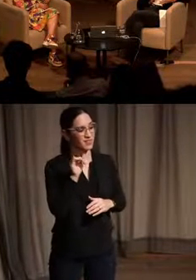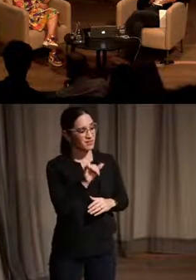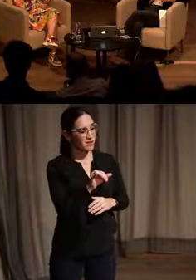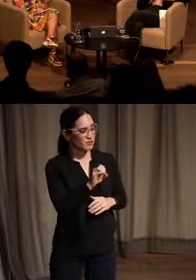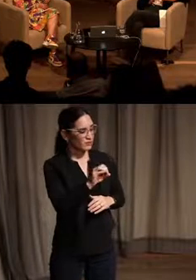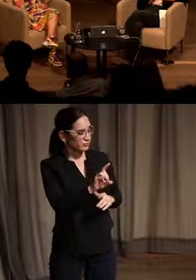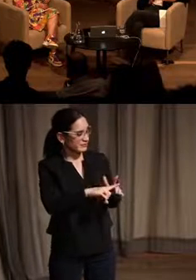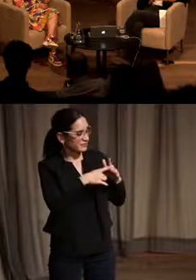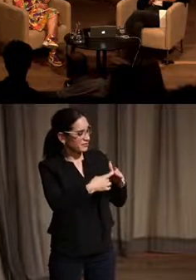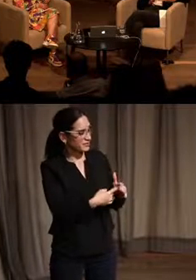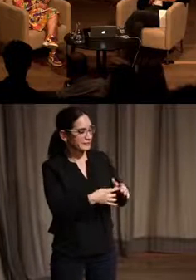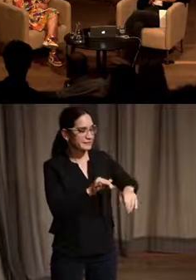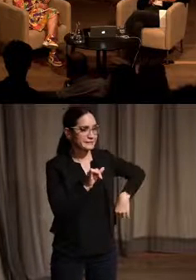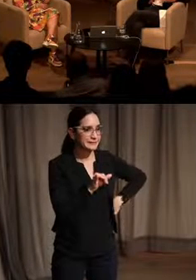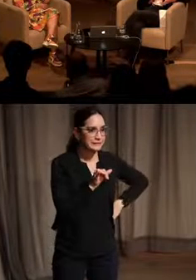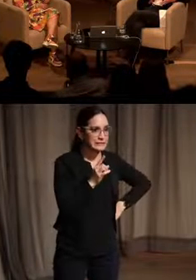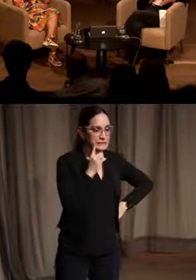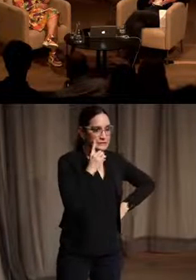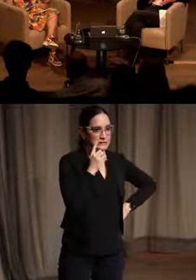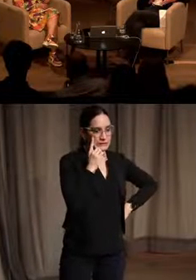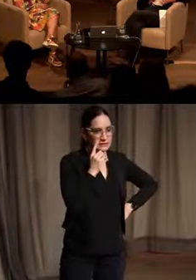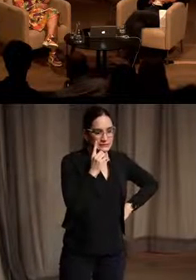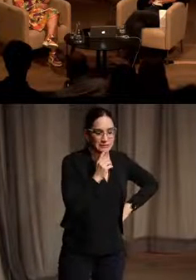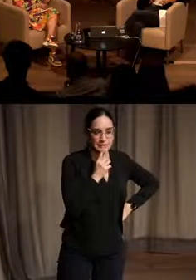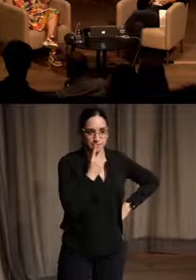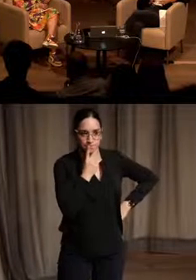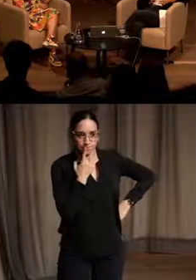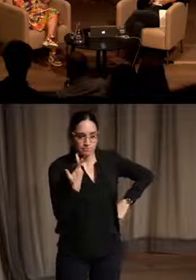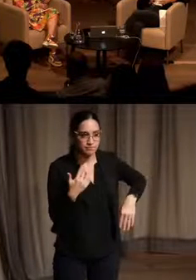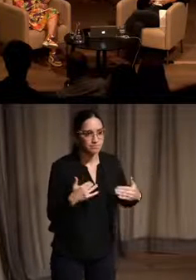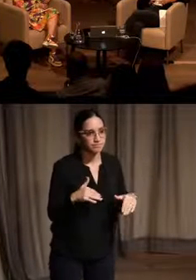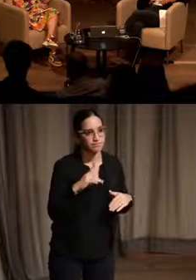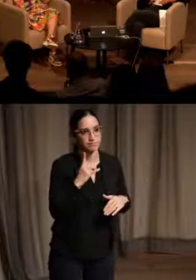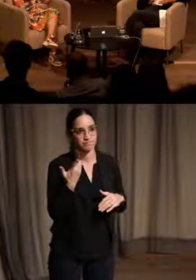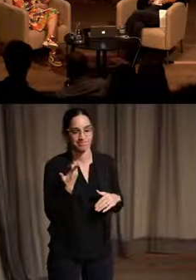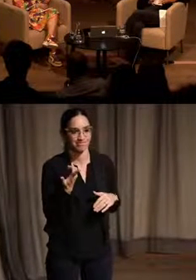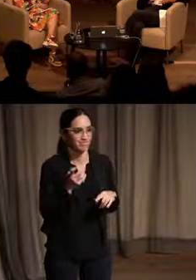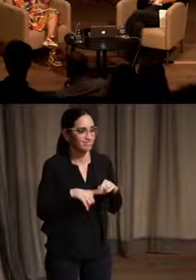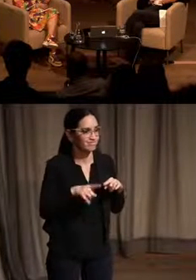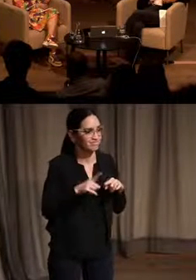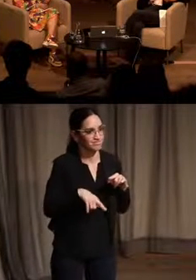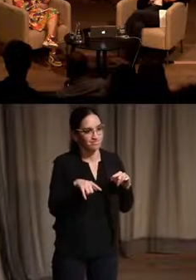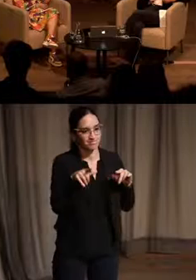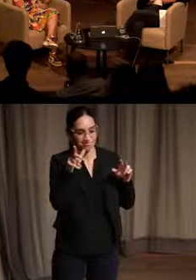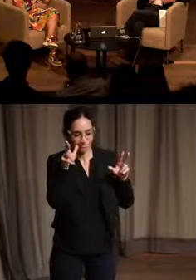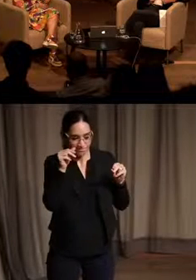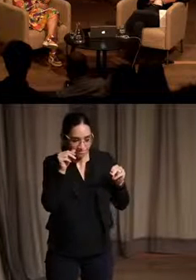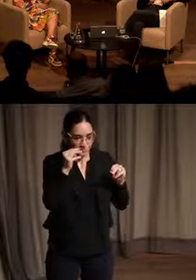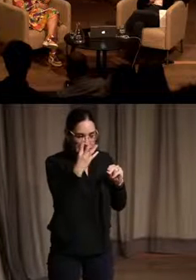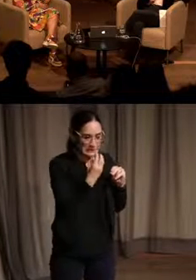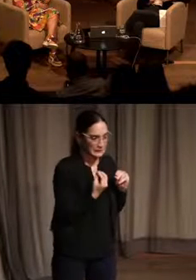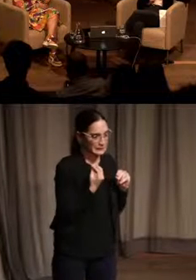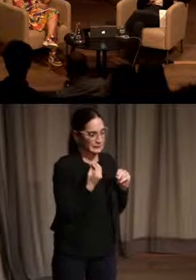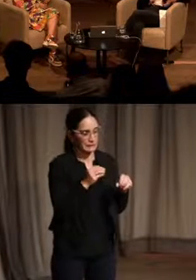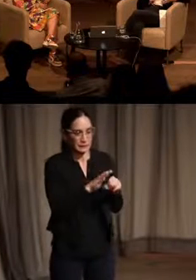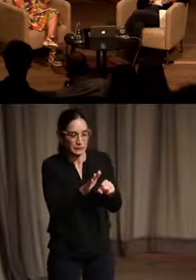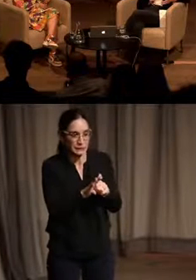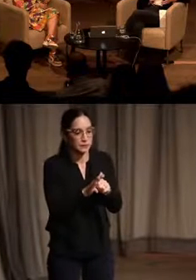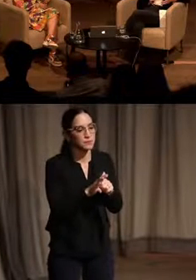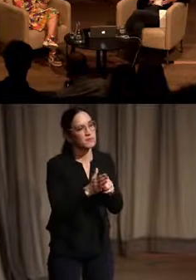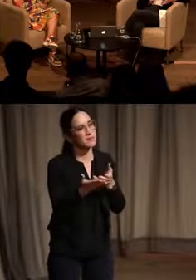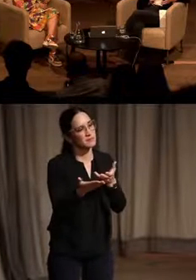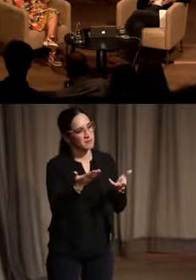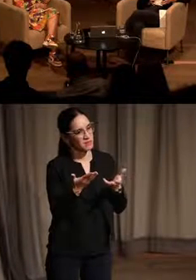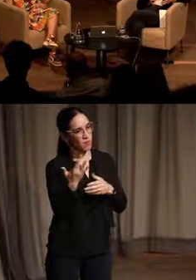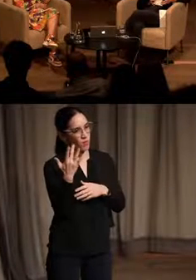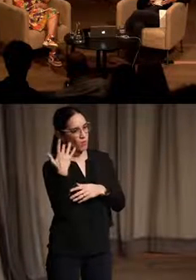Parenthood, you know, like, I stopped sleeping and started getting anxiety and like night sweats, and I was like, you know, and I've been kind of thinking about